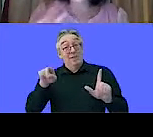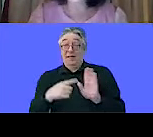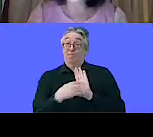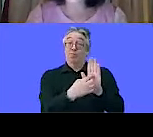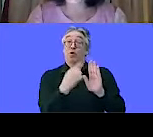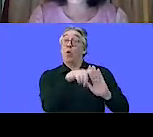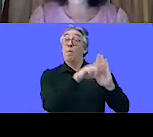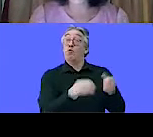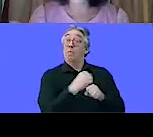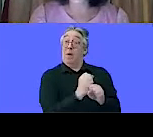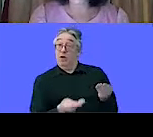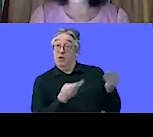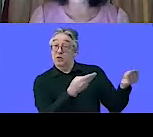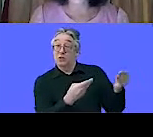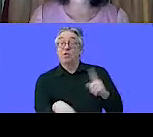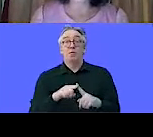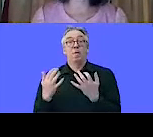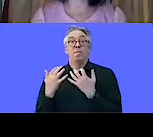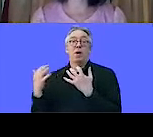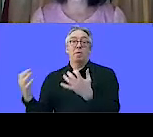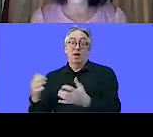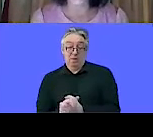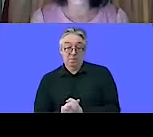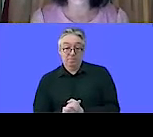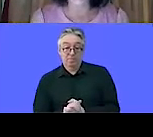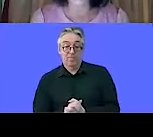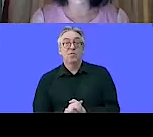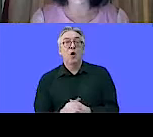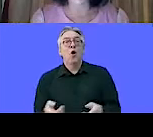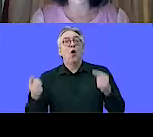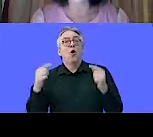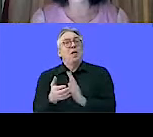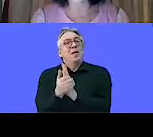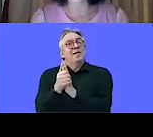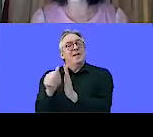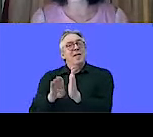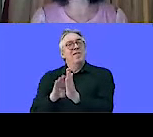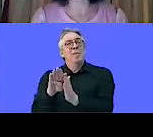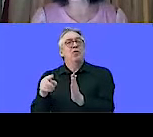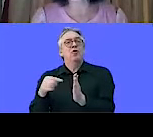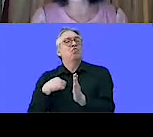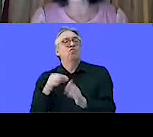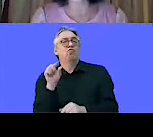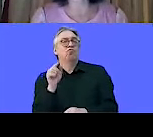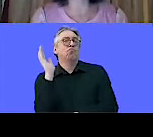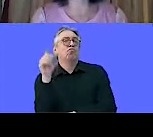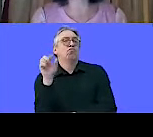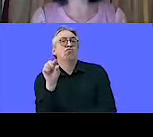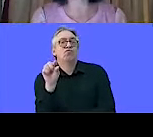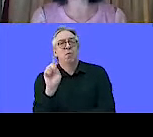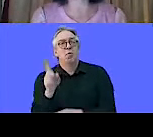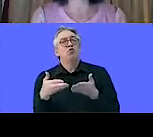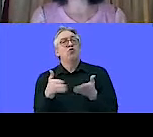On skills development, I won't spend too much time because the following presentation, my colleague will go into this, but basically the overall recommendations are